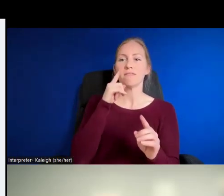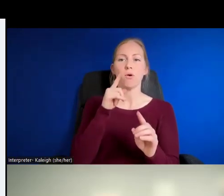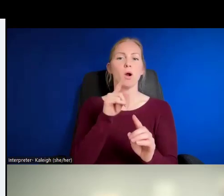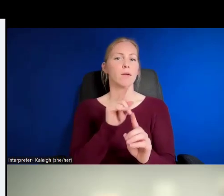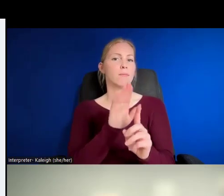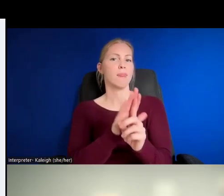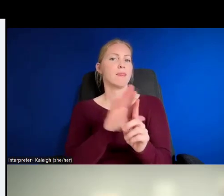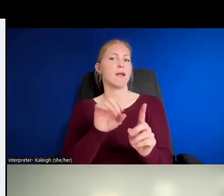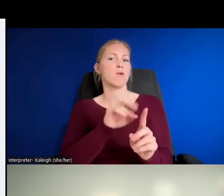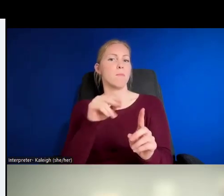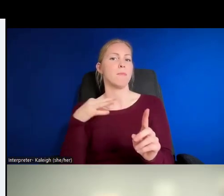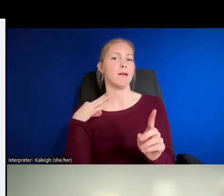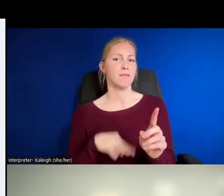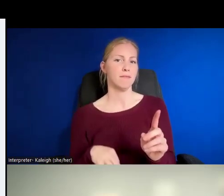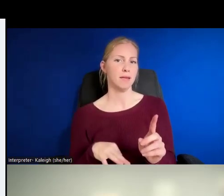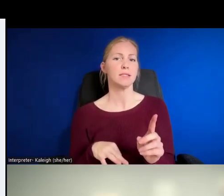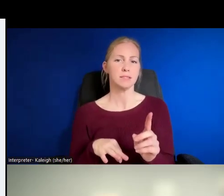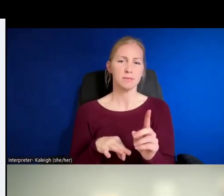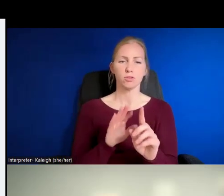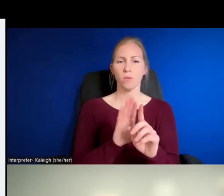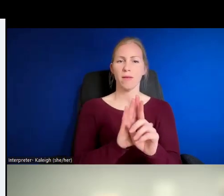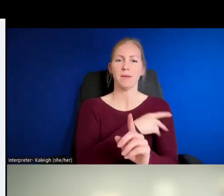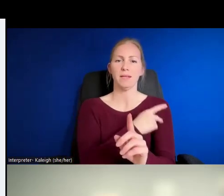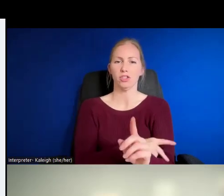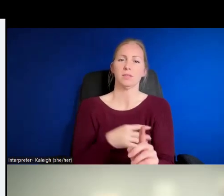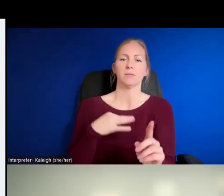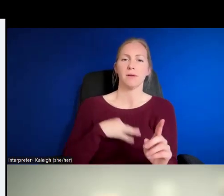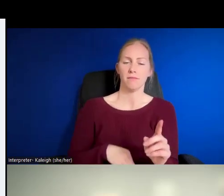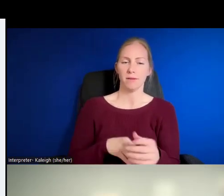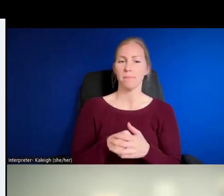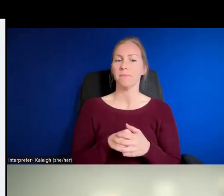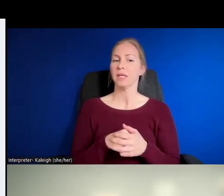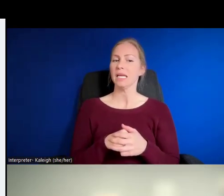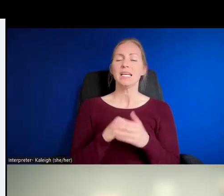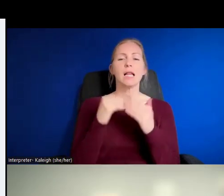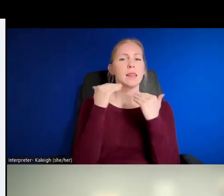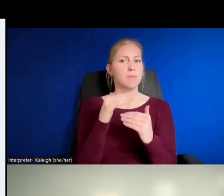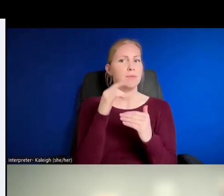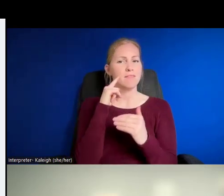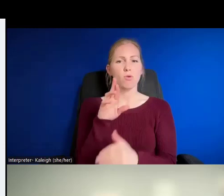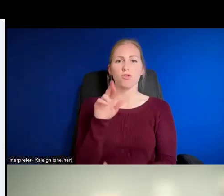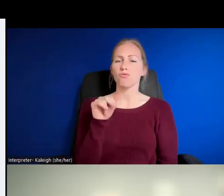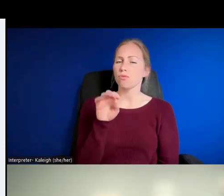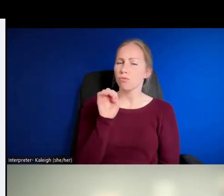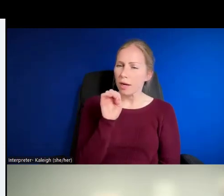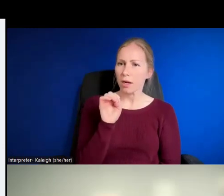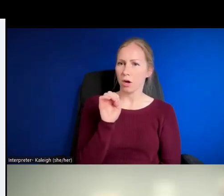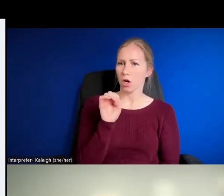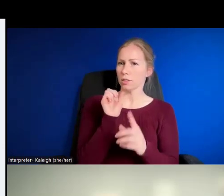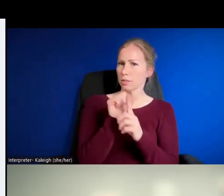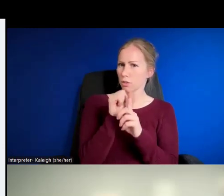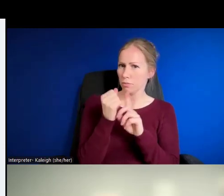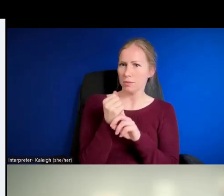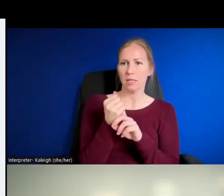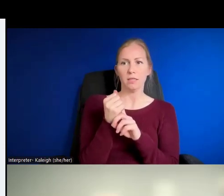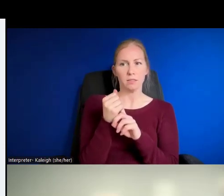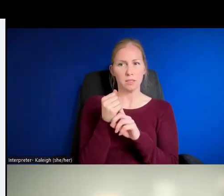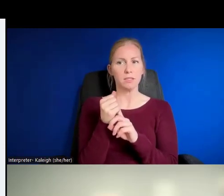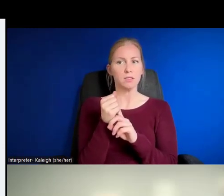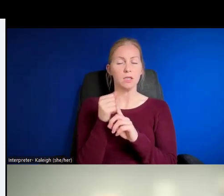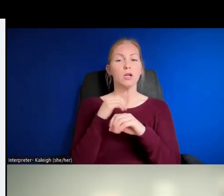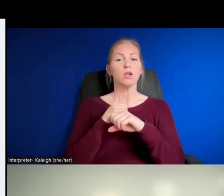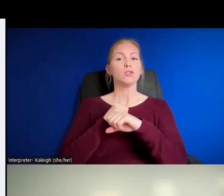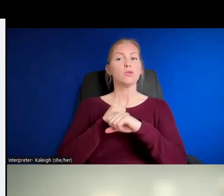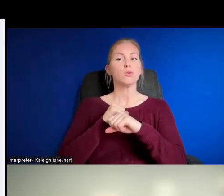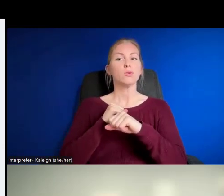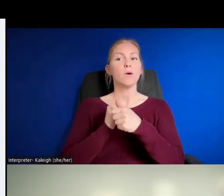It's limited to circumstances, rare circumstances, to prevent the immediate,